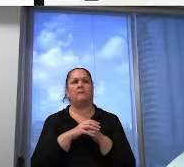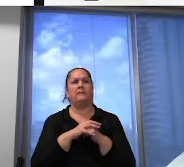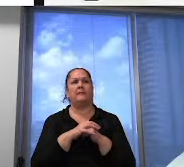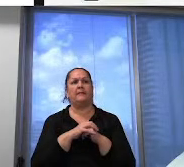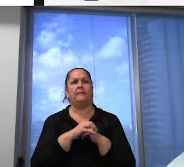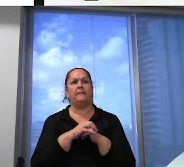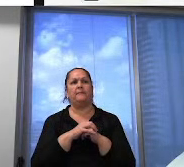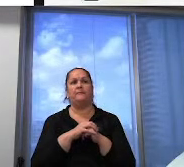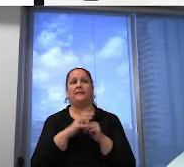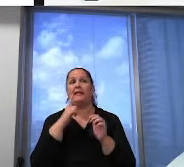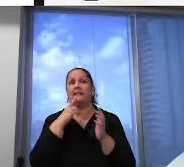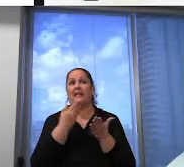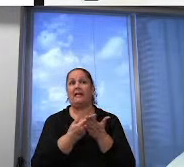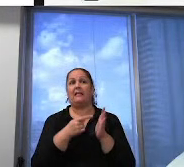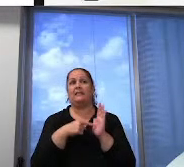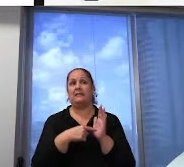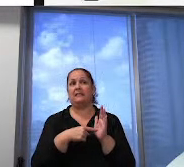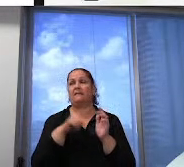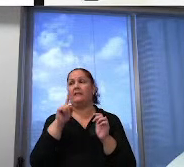Sorry?